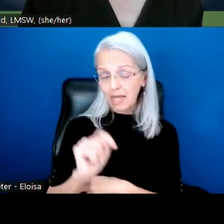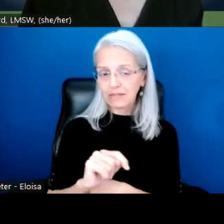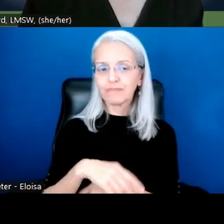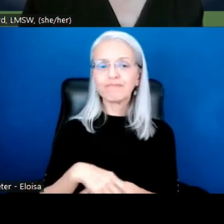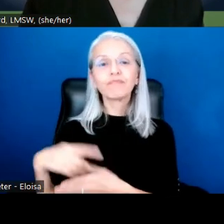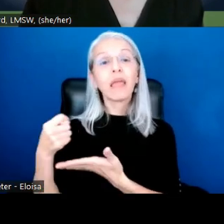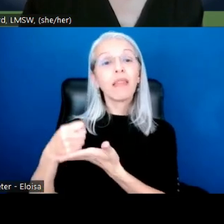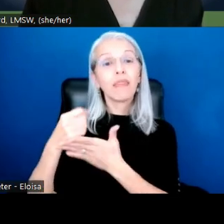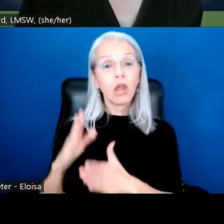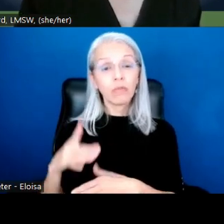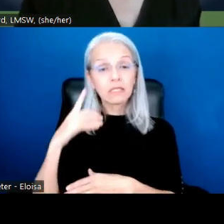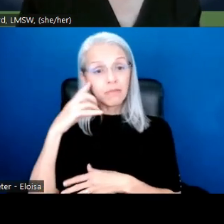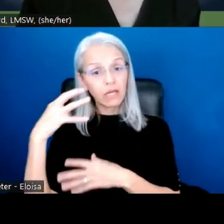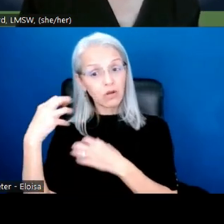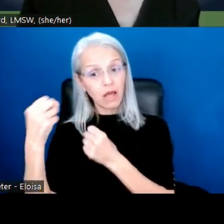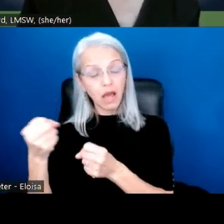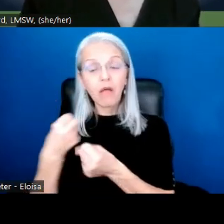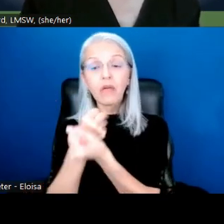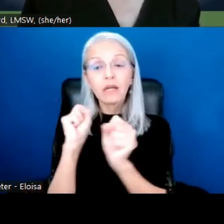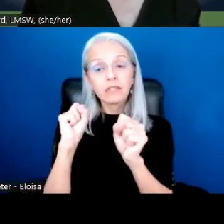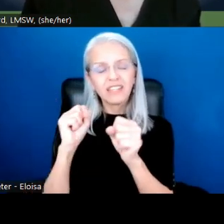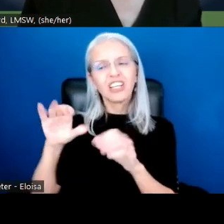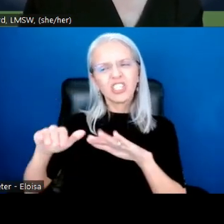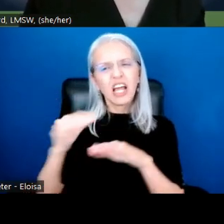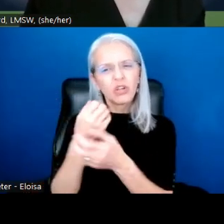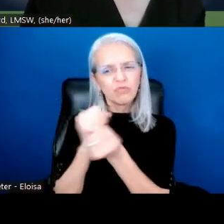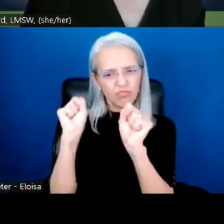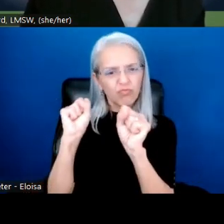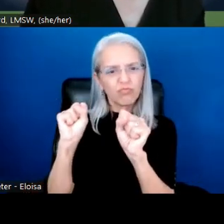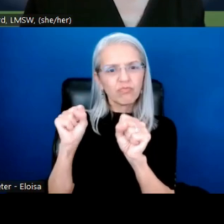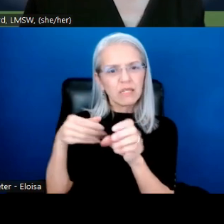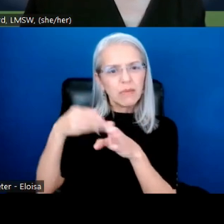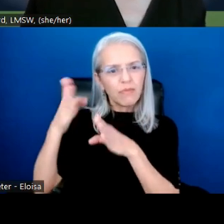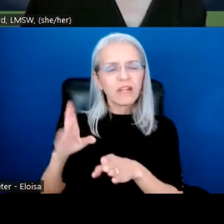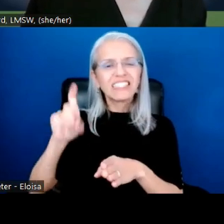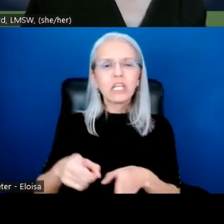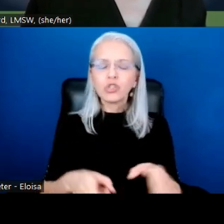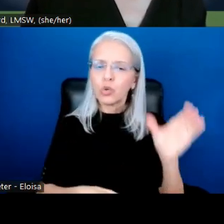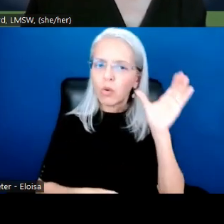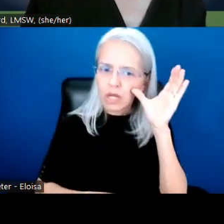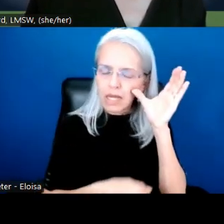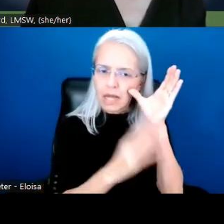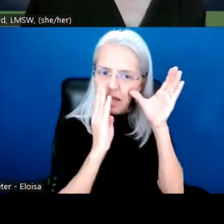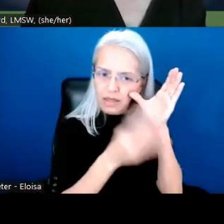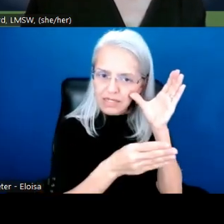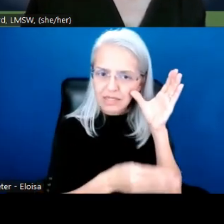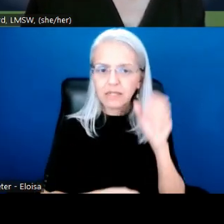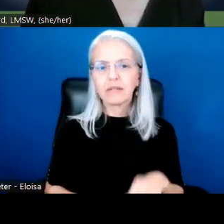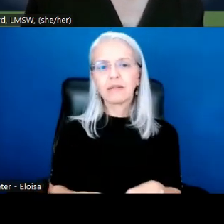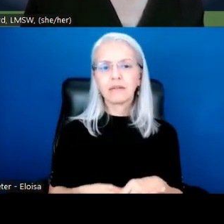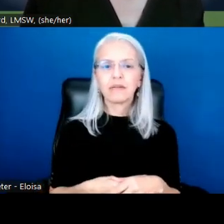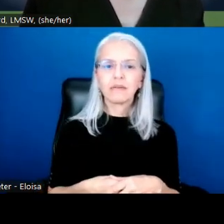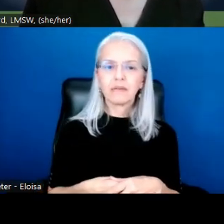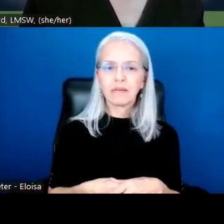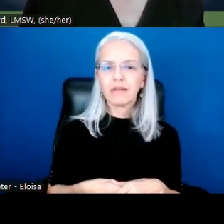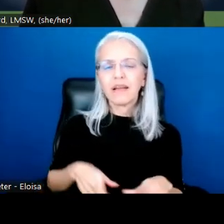Therapists, mental health and child welfare professionals alike, I would say, need to listen. They're not the experts unless they've been in their